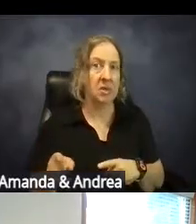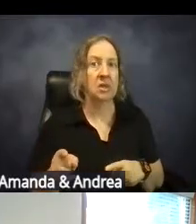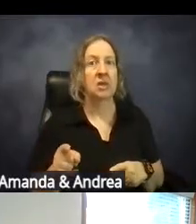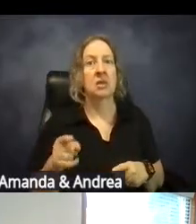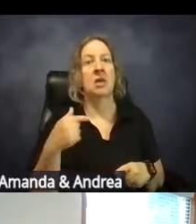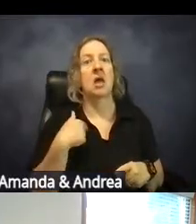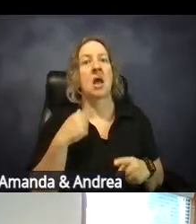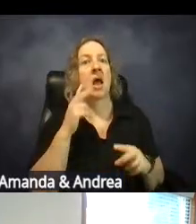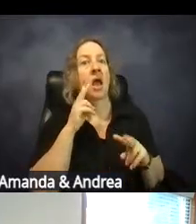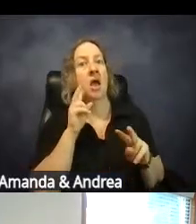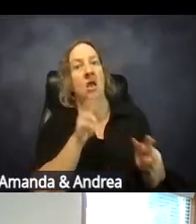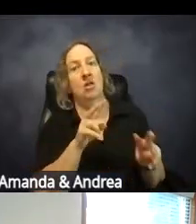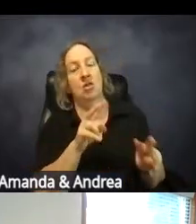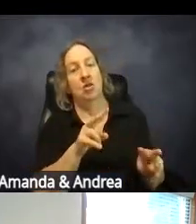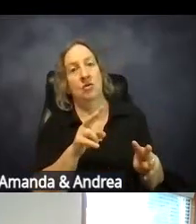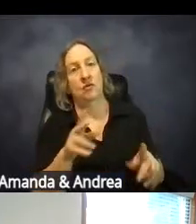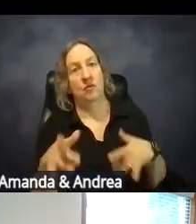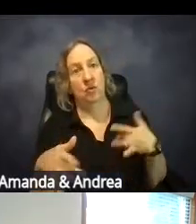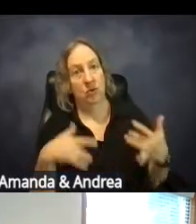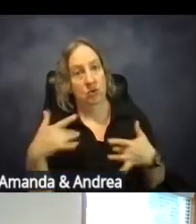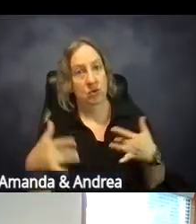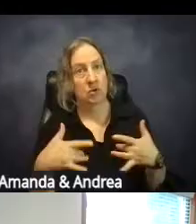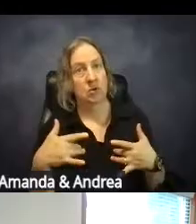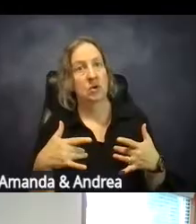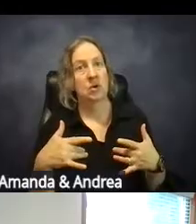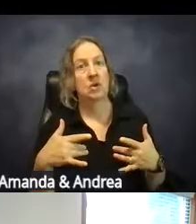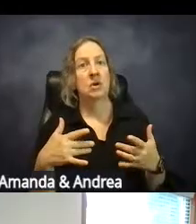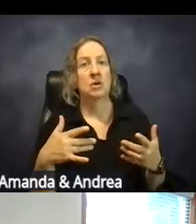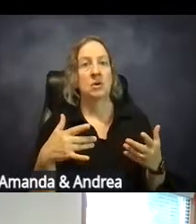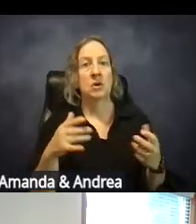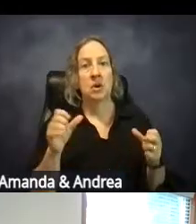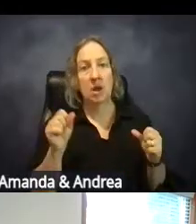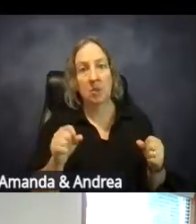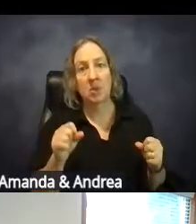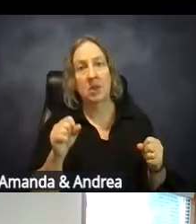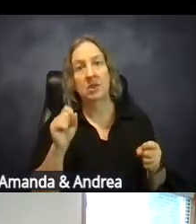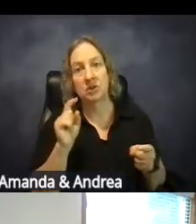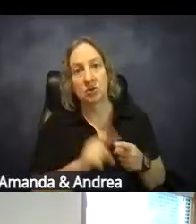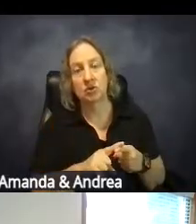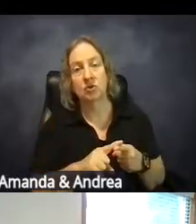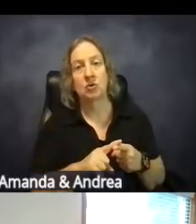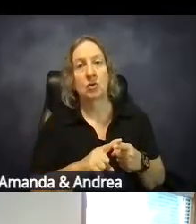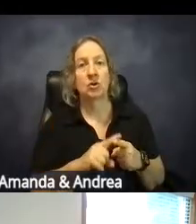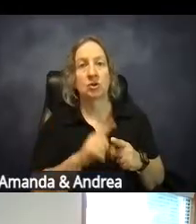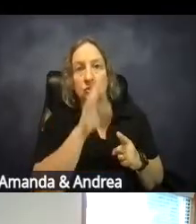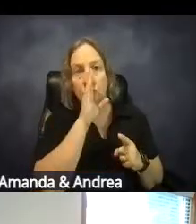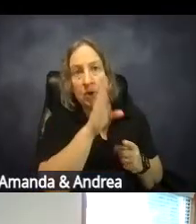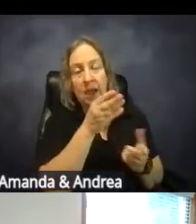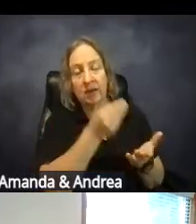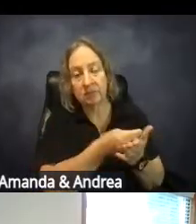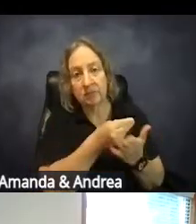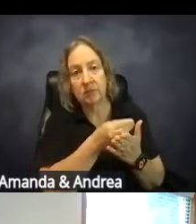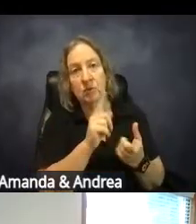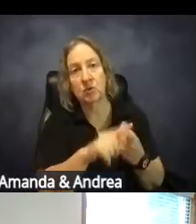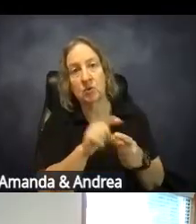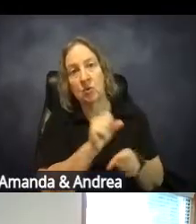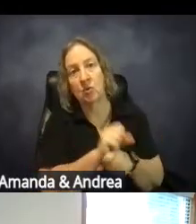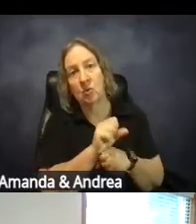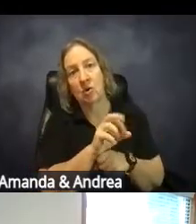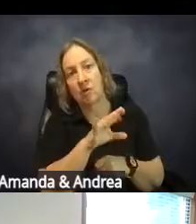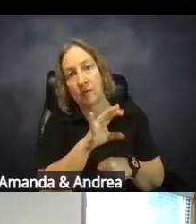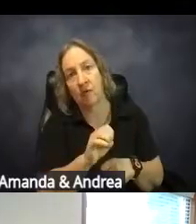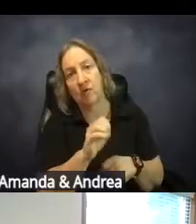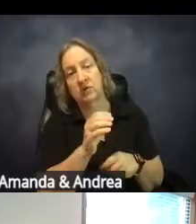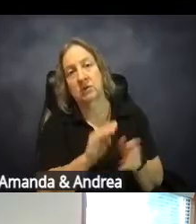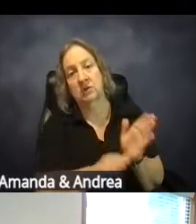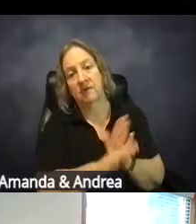look forward to being able to put direct funds into workforce development, but that